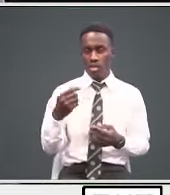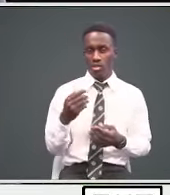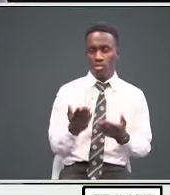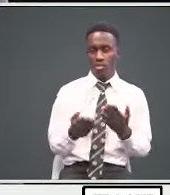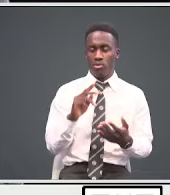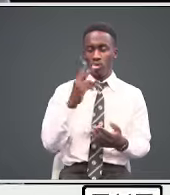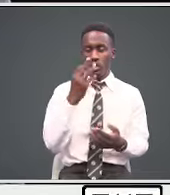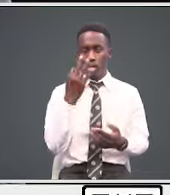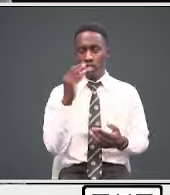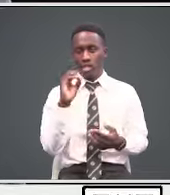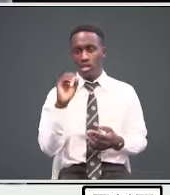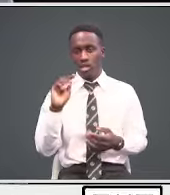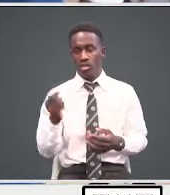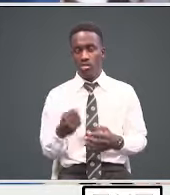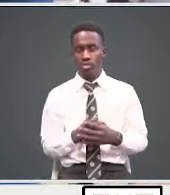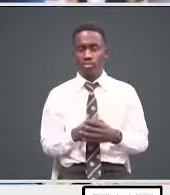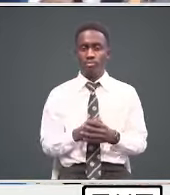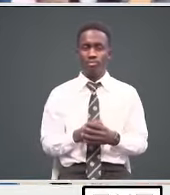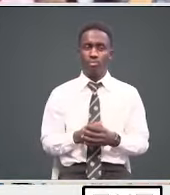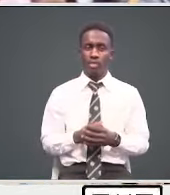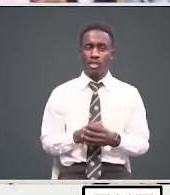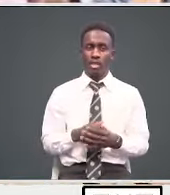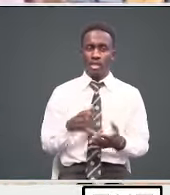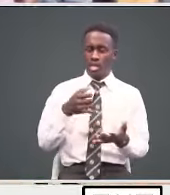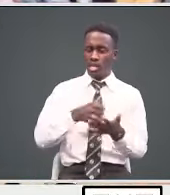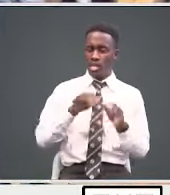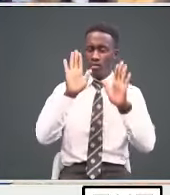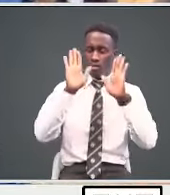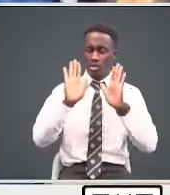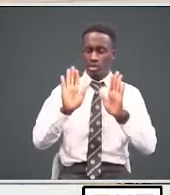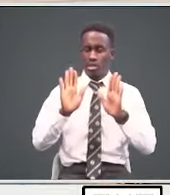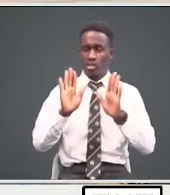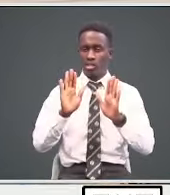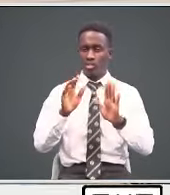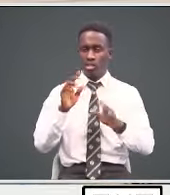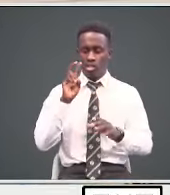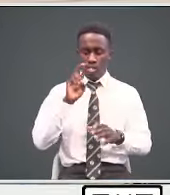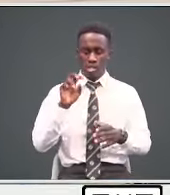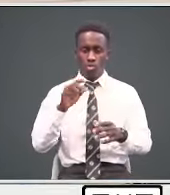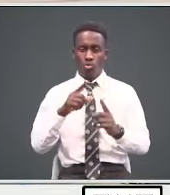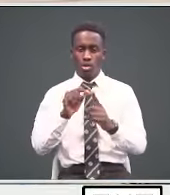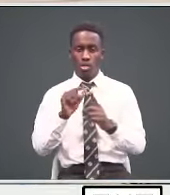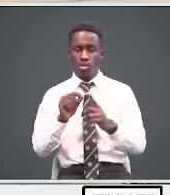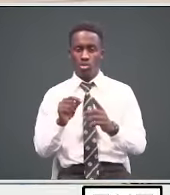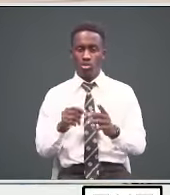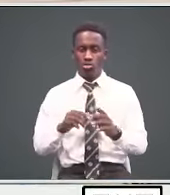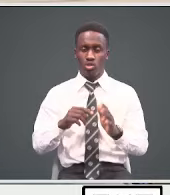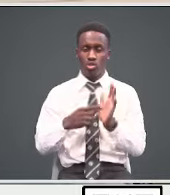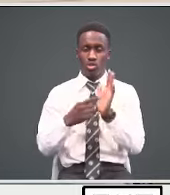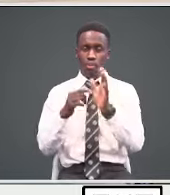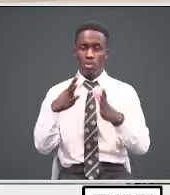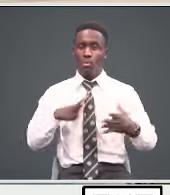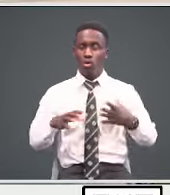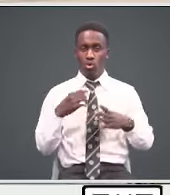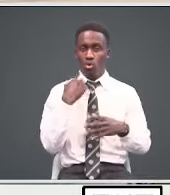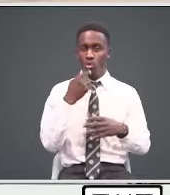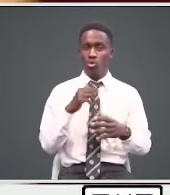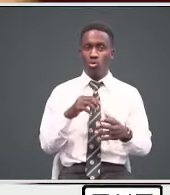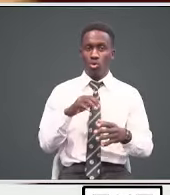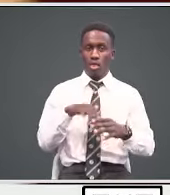It is crucial to note these words, as they are key to uncovering how unscrupulous individuals siphon money from the